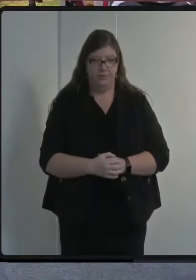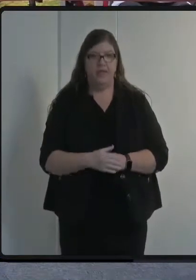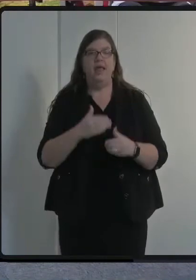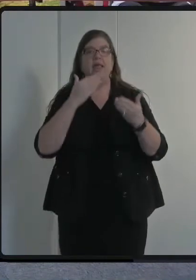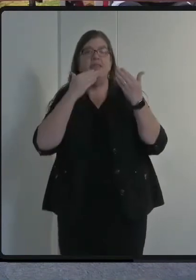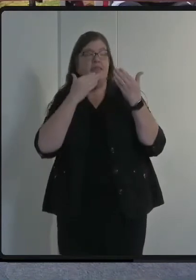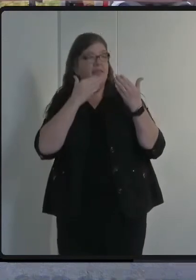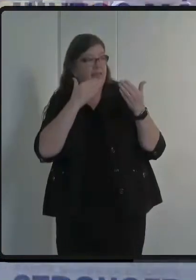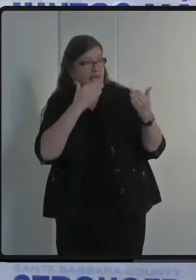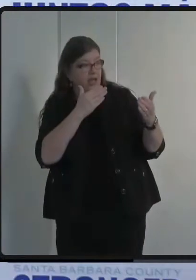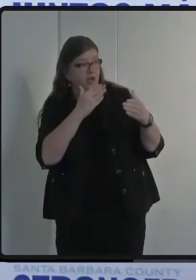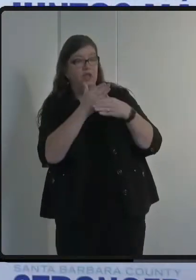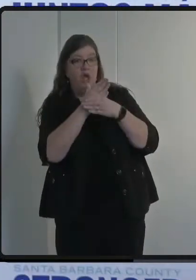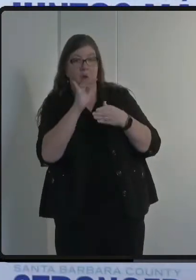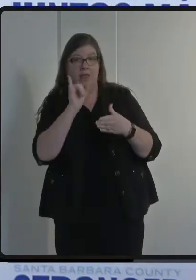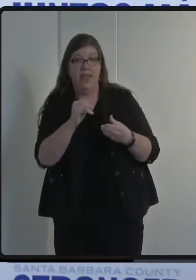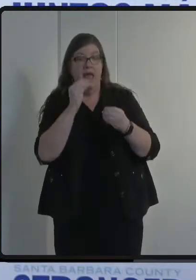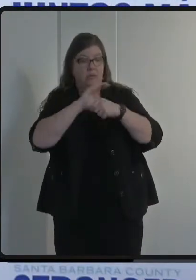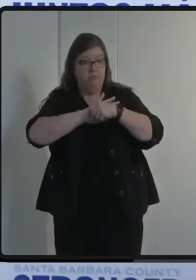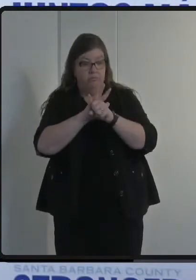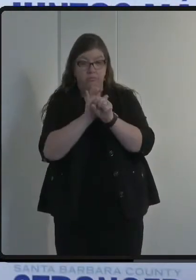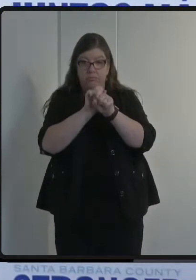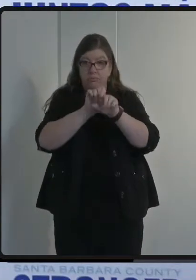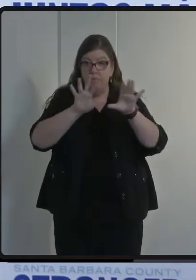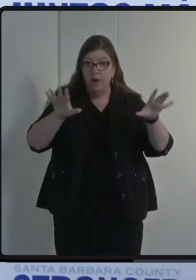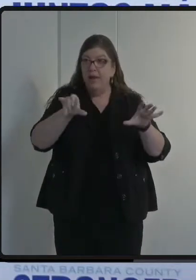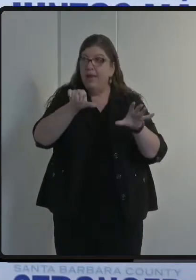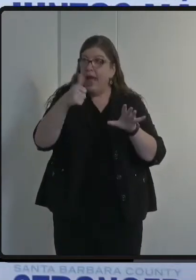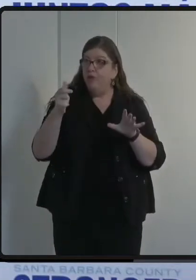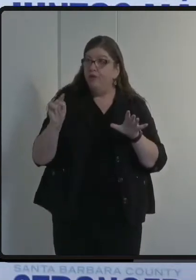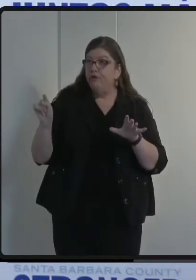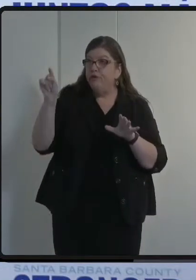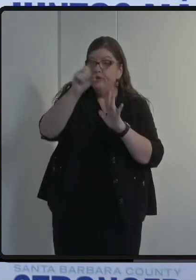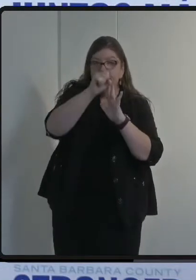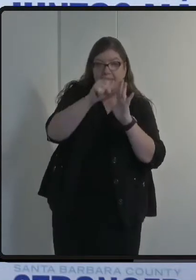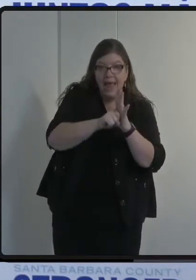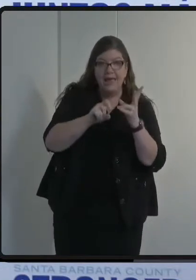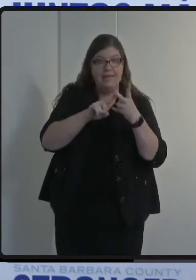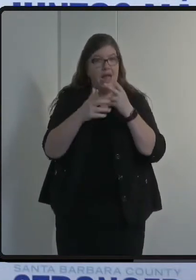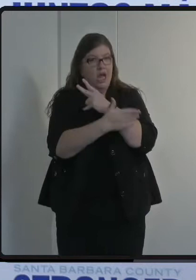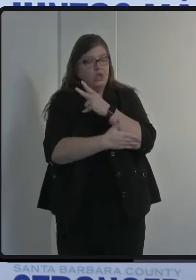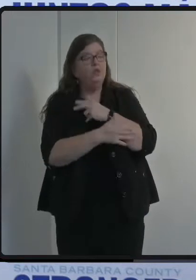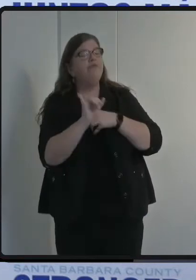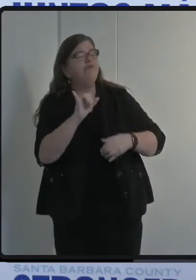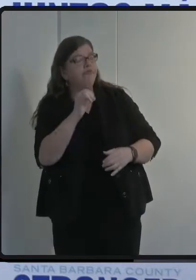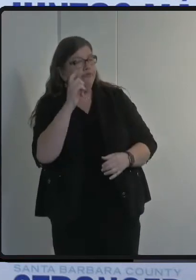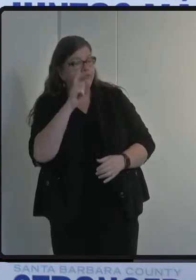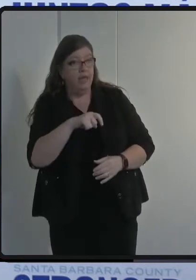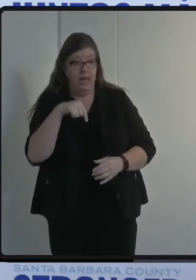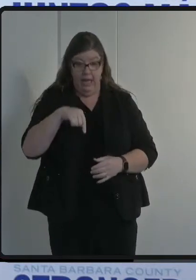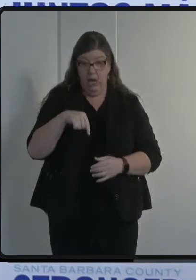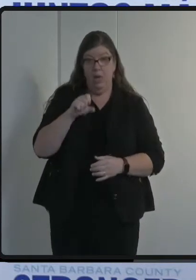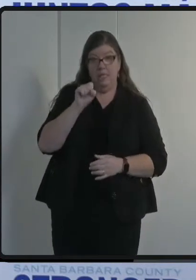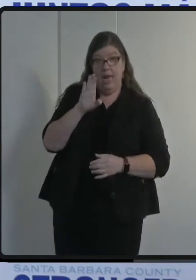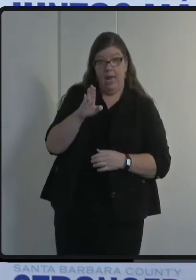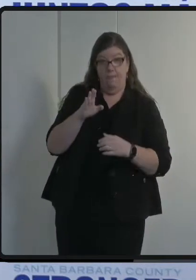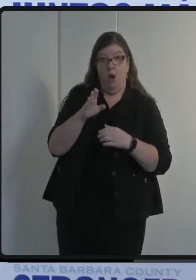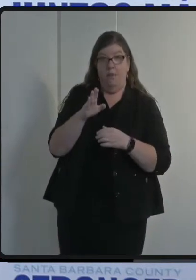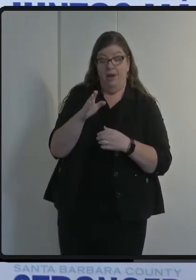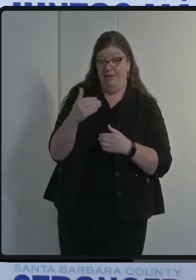the transmission of COVID-19 in other states and countries. Here in Santa Barbara County,